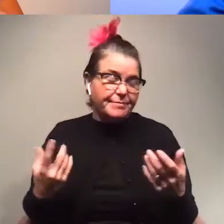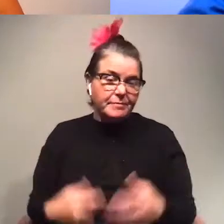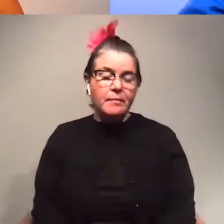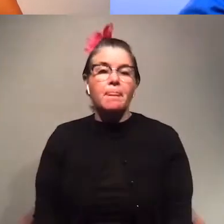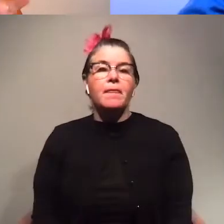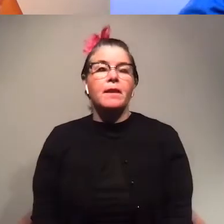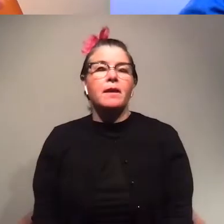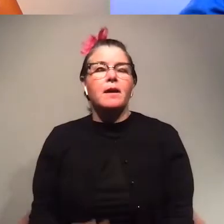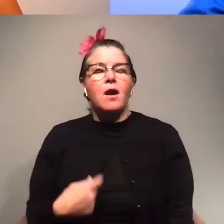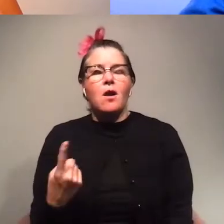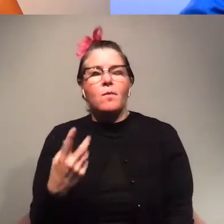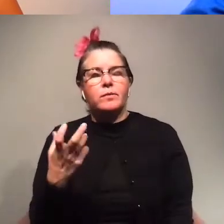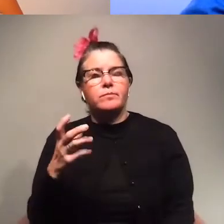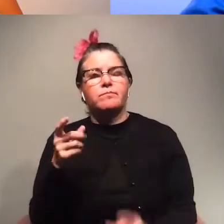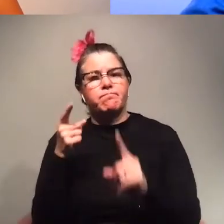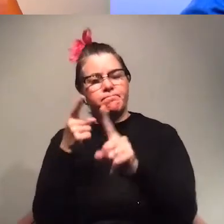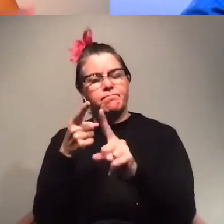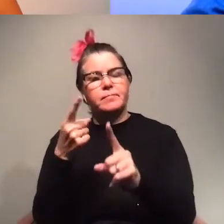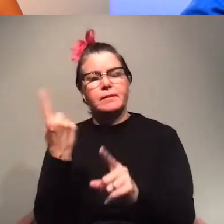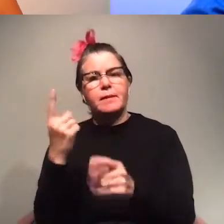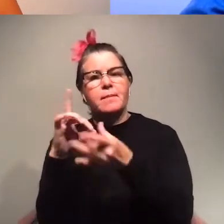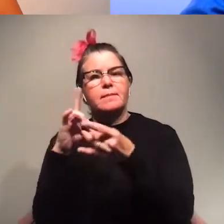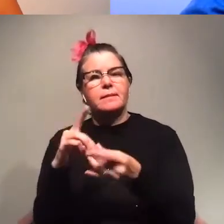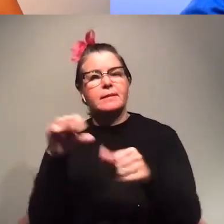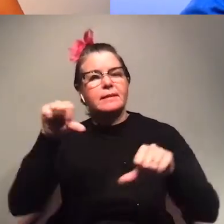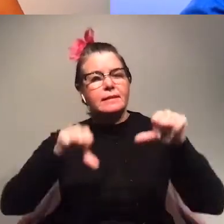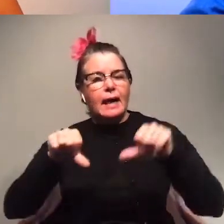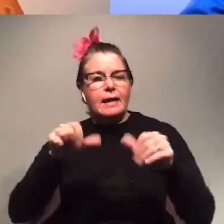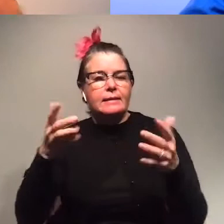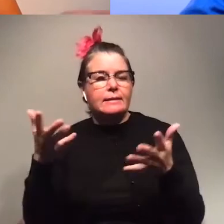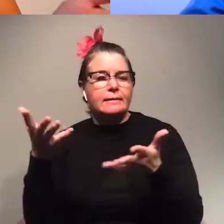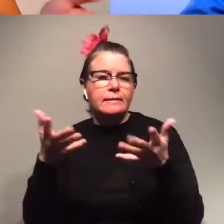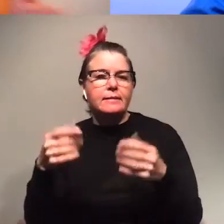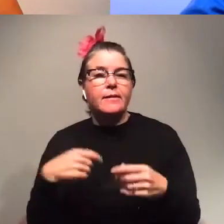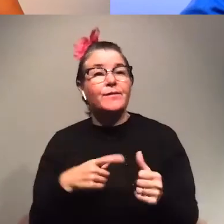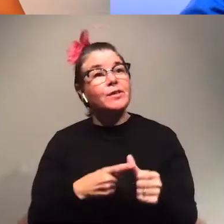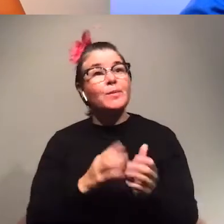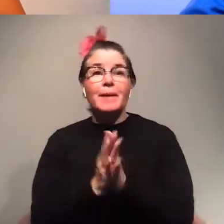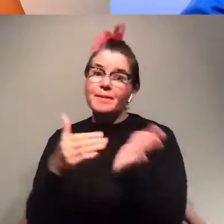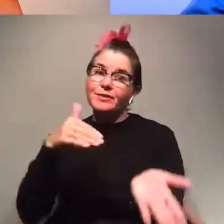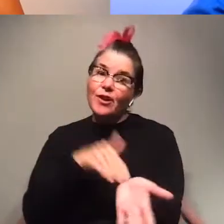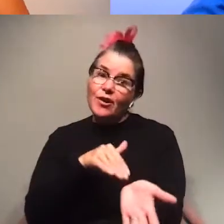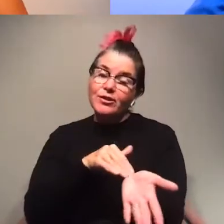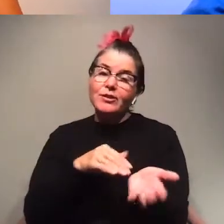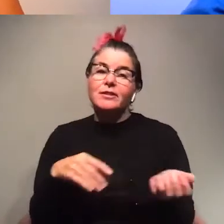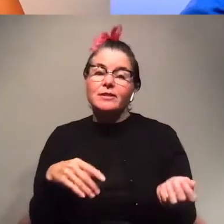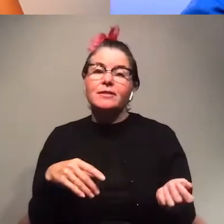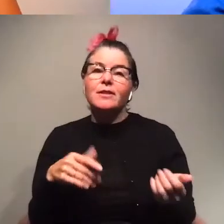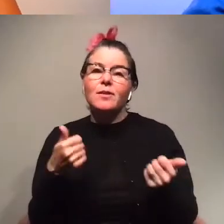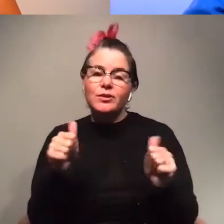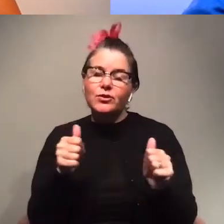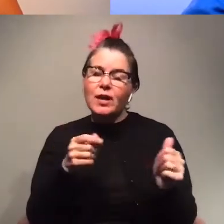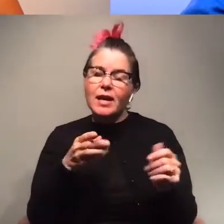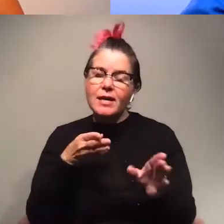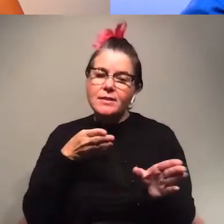kind of always knew I wanted to do something in the science realm. I think initially it was, I'm going to be a doctor. And so I was trying to go down that route